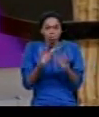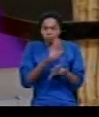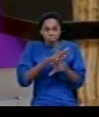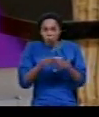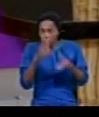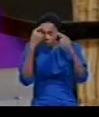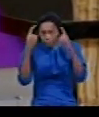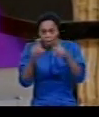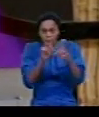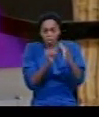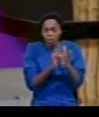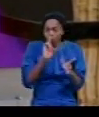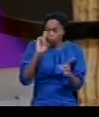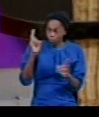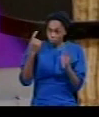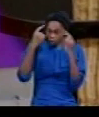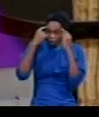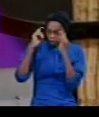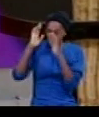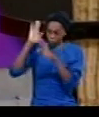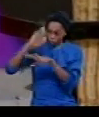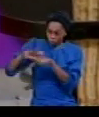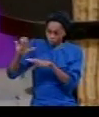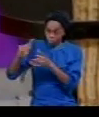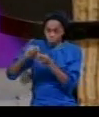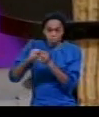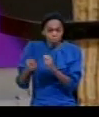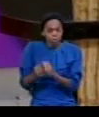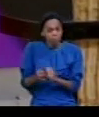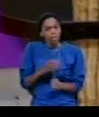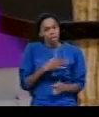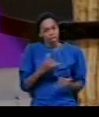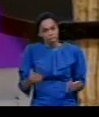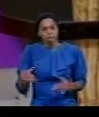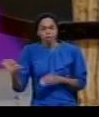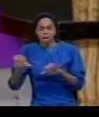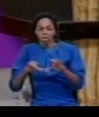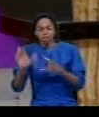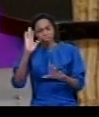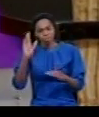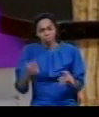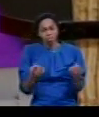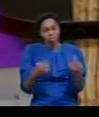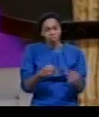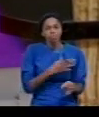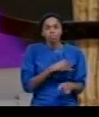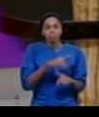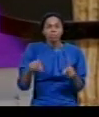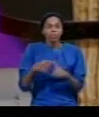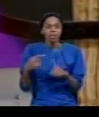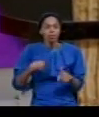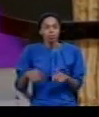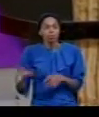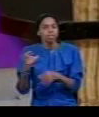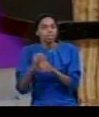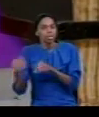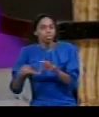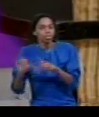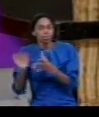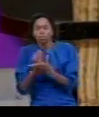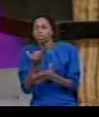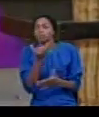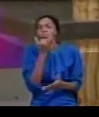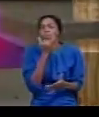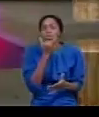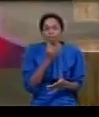you have the thought the other way, then action will come. And when you take an action that is wrong, an